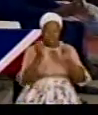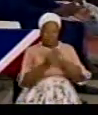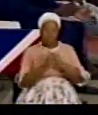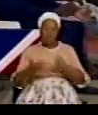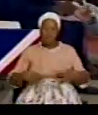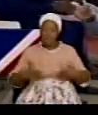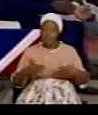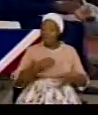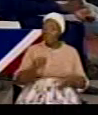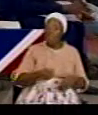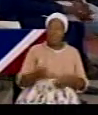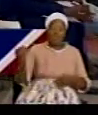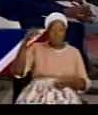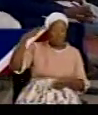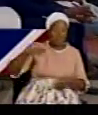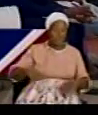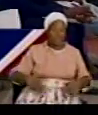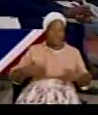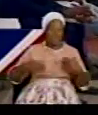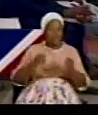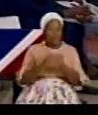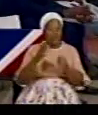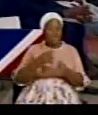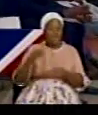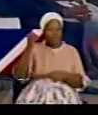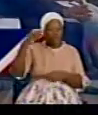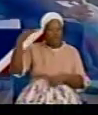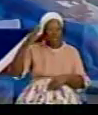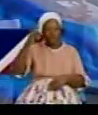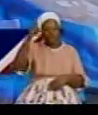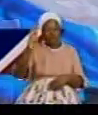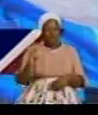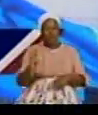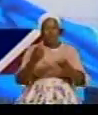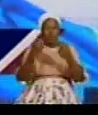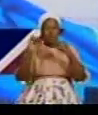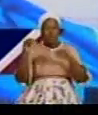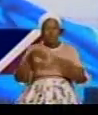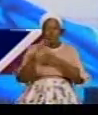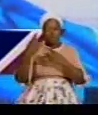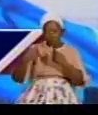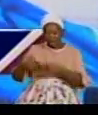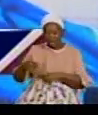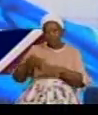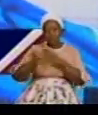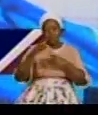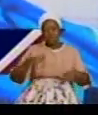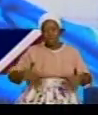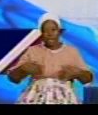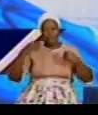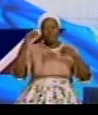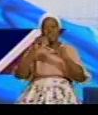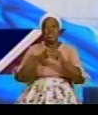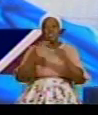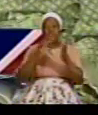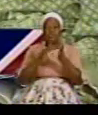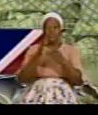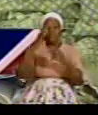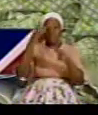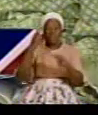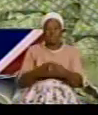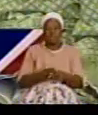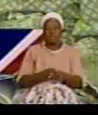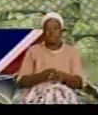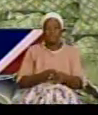a gracious life, with the grace of God coming into your heart, into your life, in Jesus'